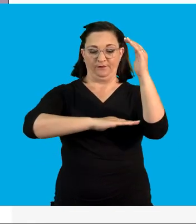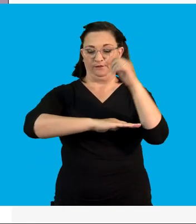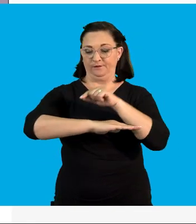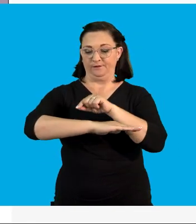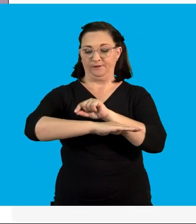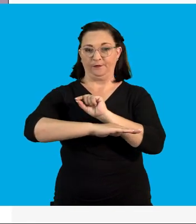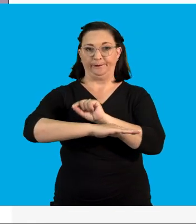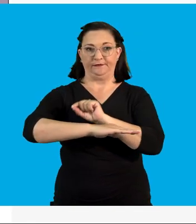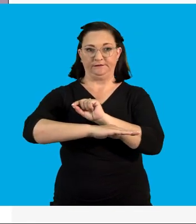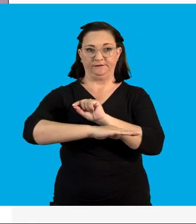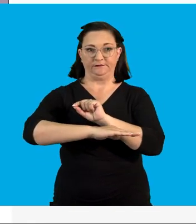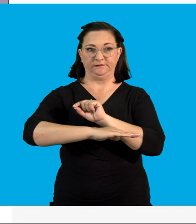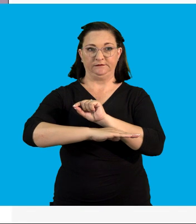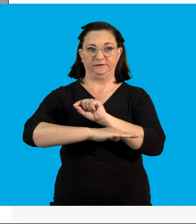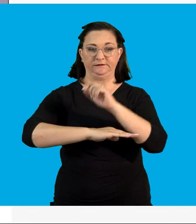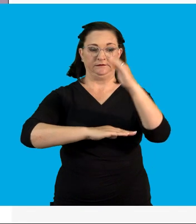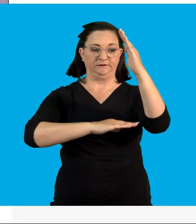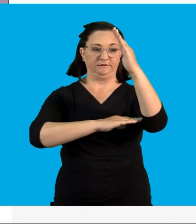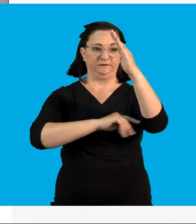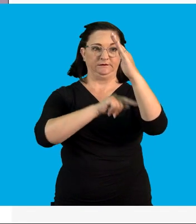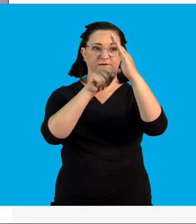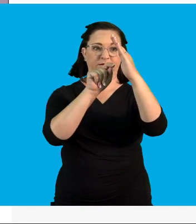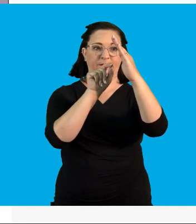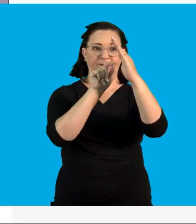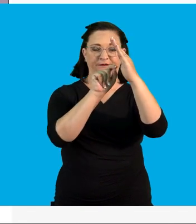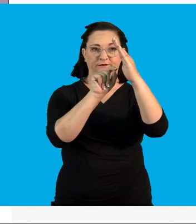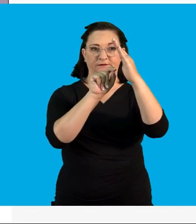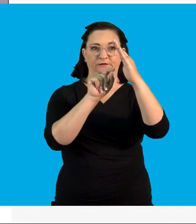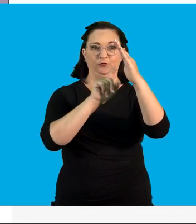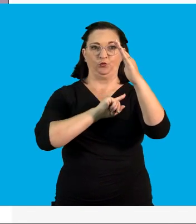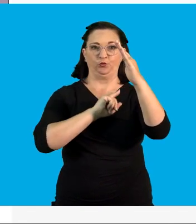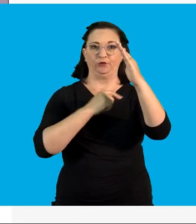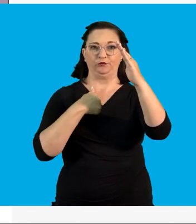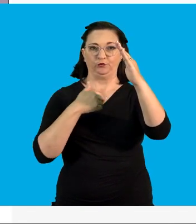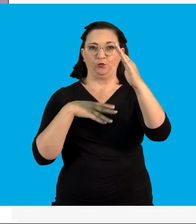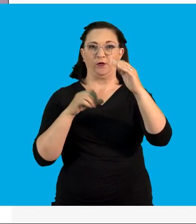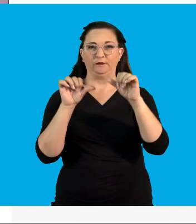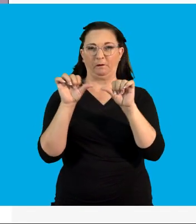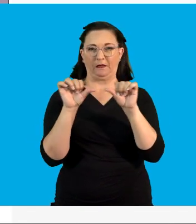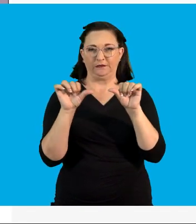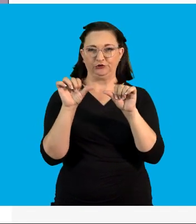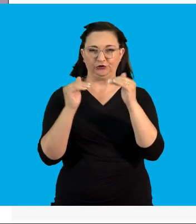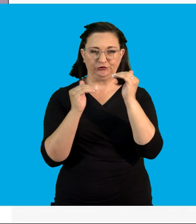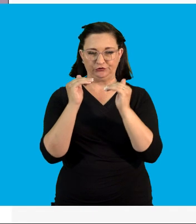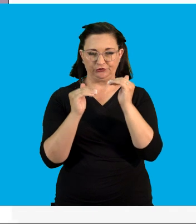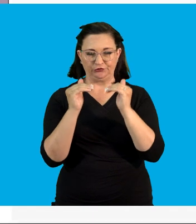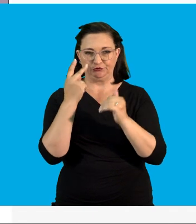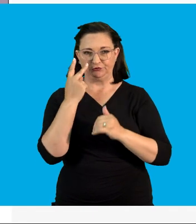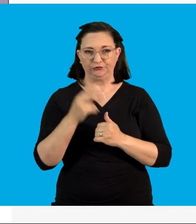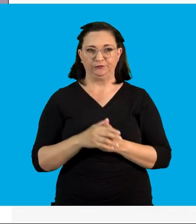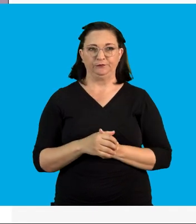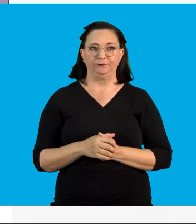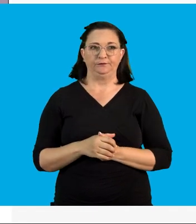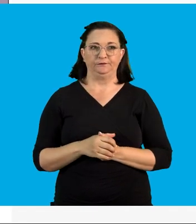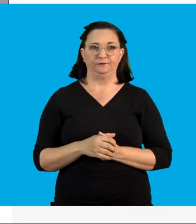or the side where I want to begin measuring, and the last pin would be on the side where that triangle, the side that I want to